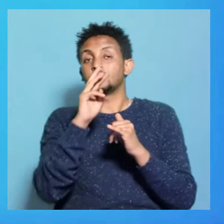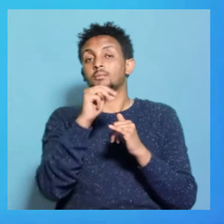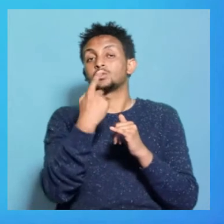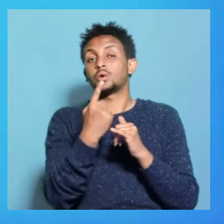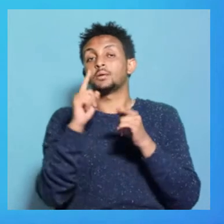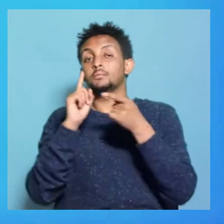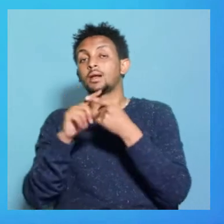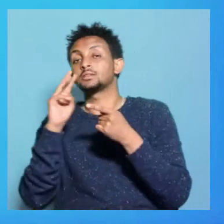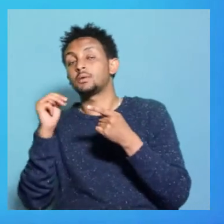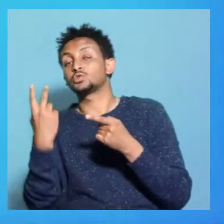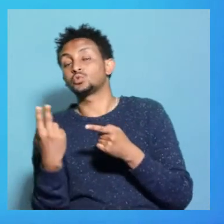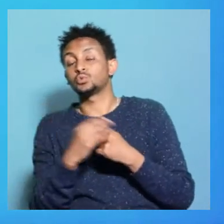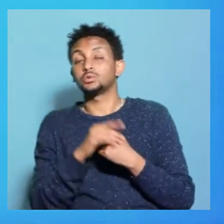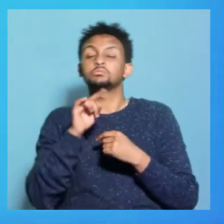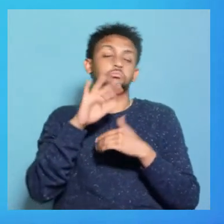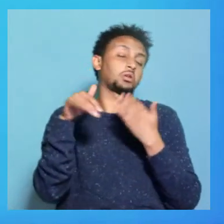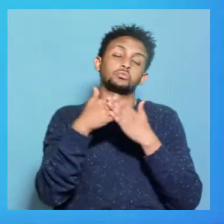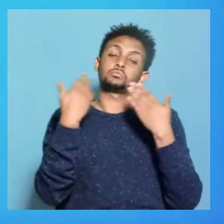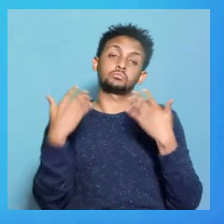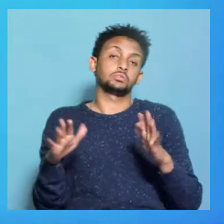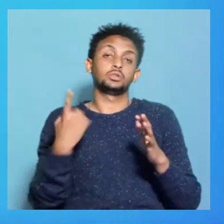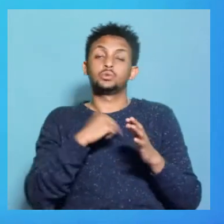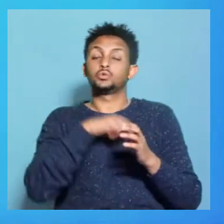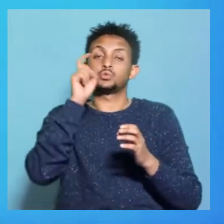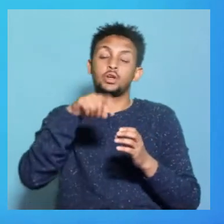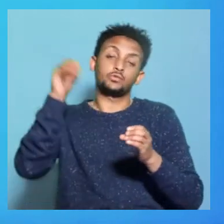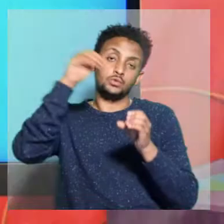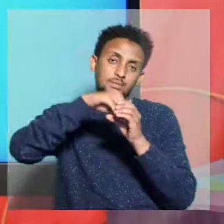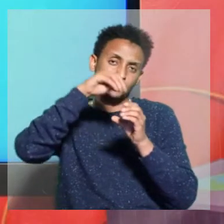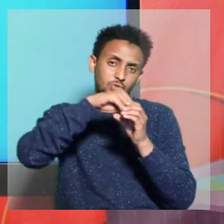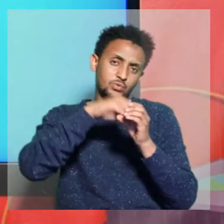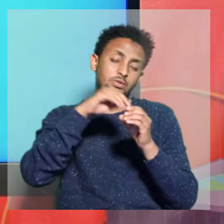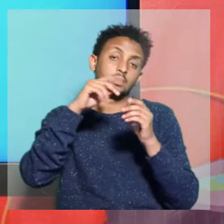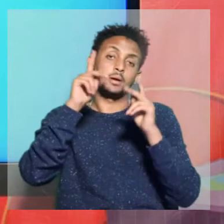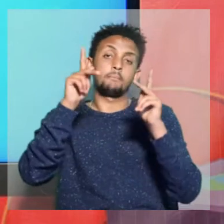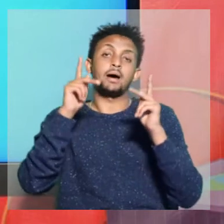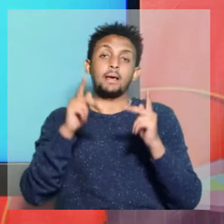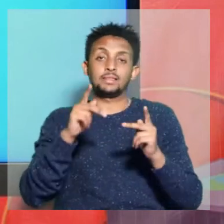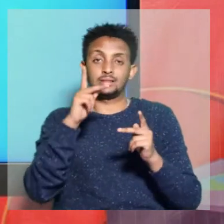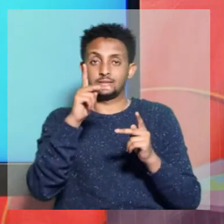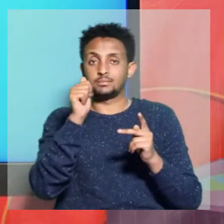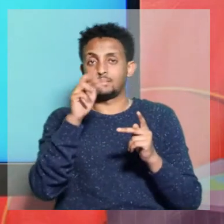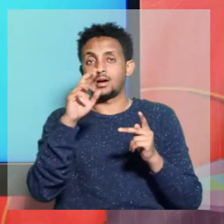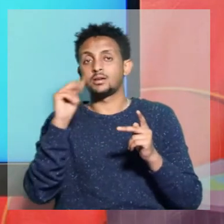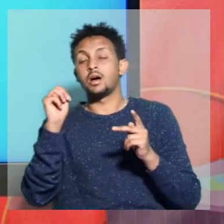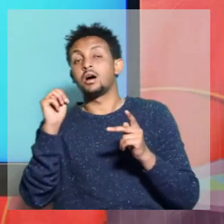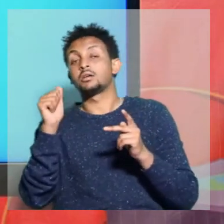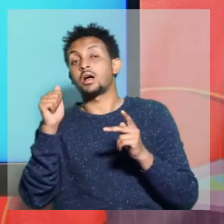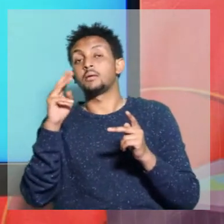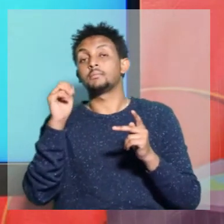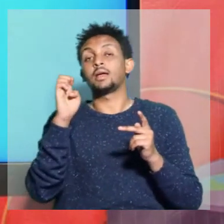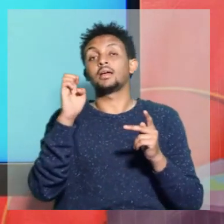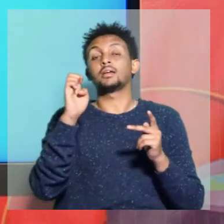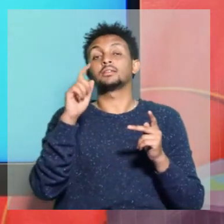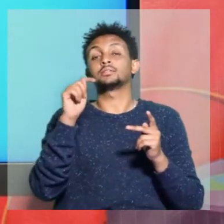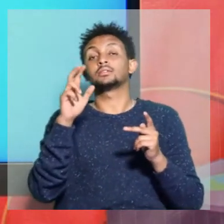1 plus mass 2. That's all. We should have to substitute all the parameters or the variables that we have. So